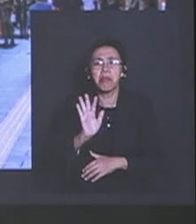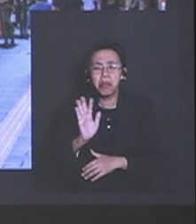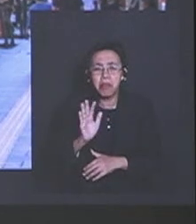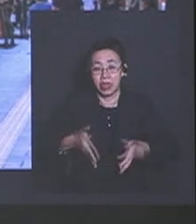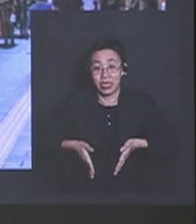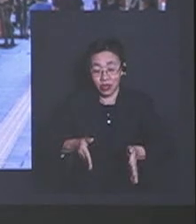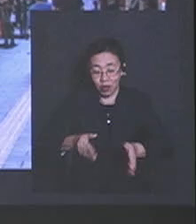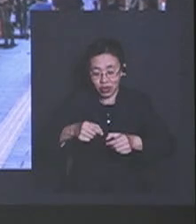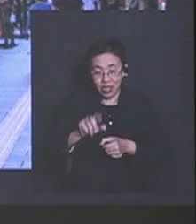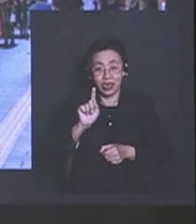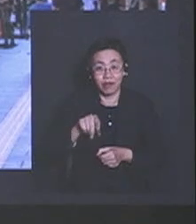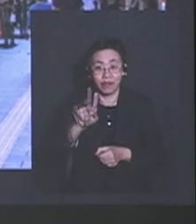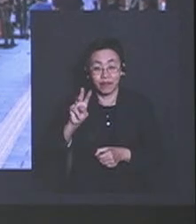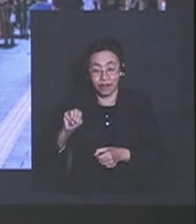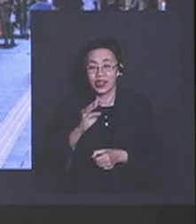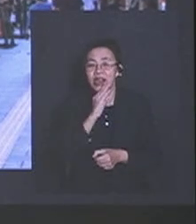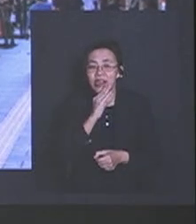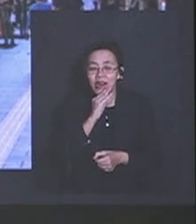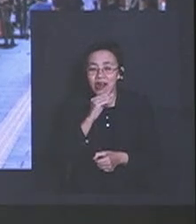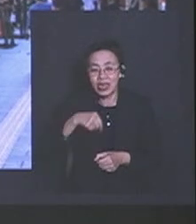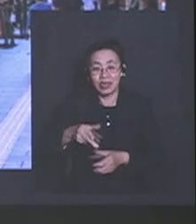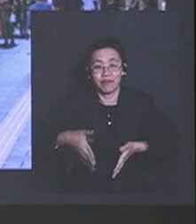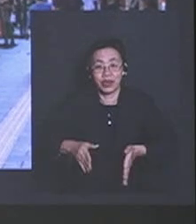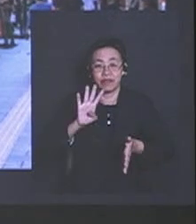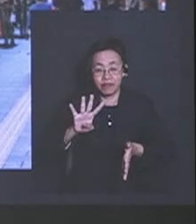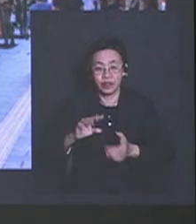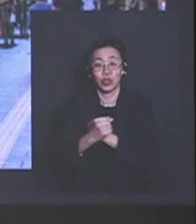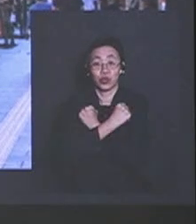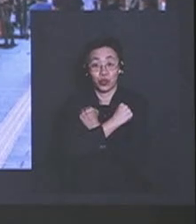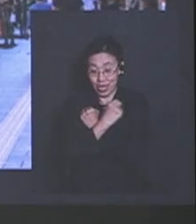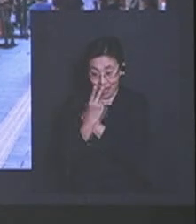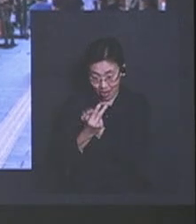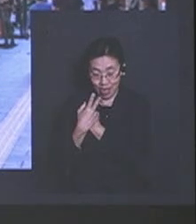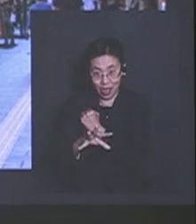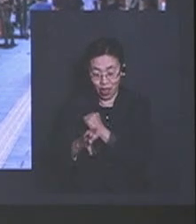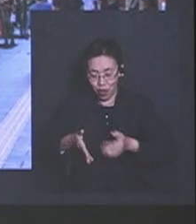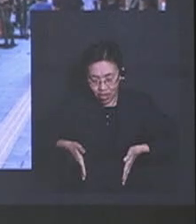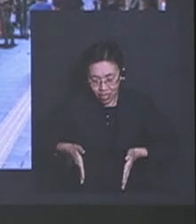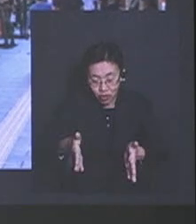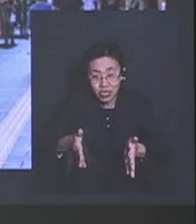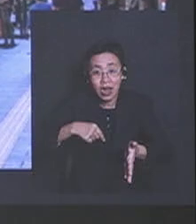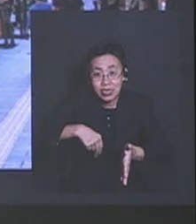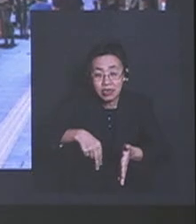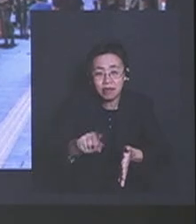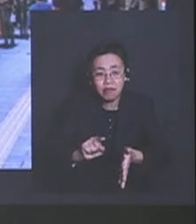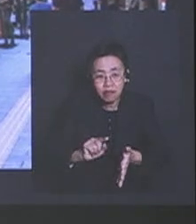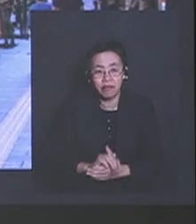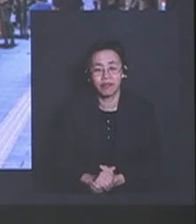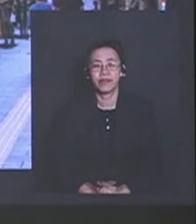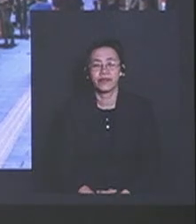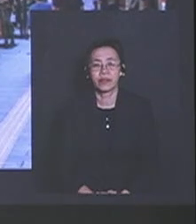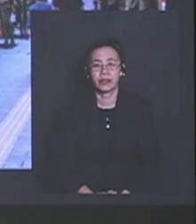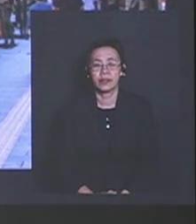Sukhumvit, many big street, you could see we improve a lot of main street that have a high